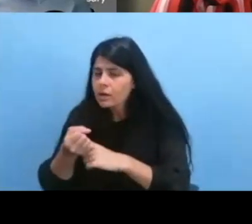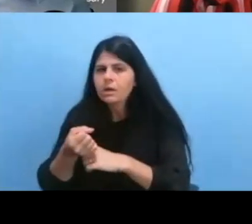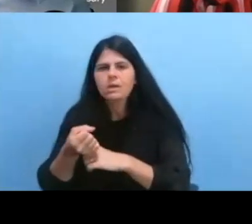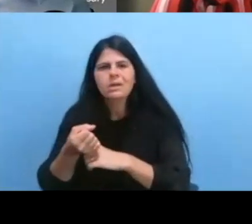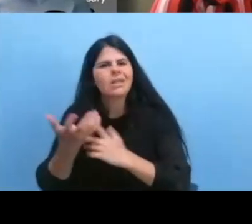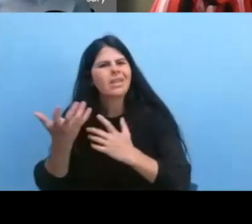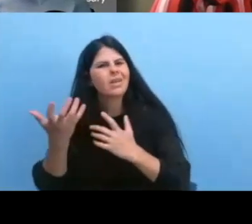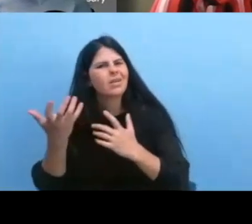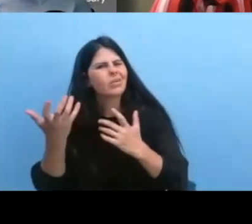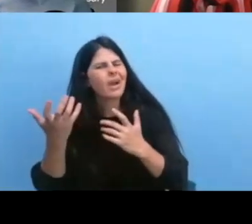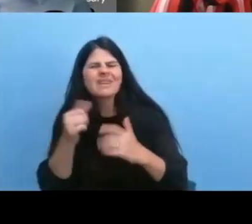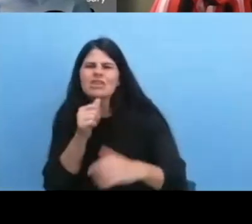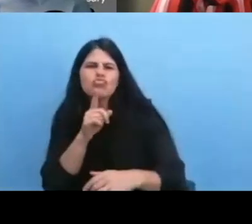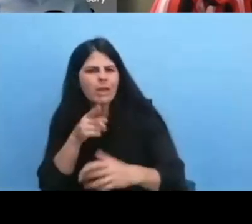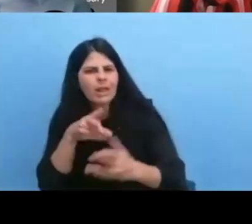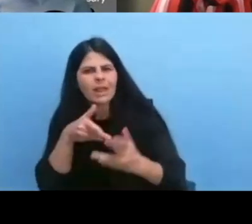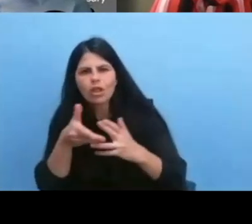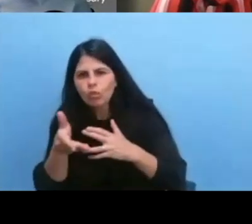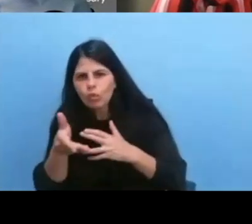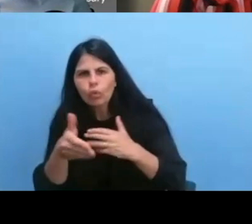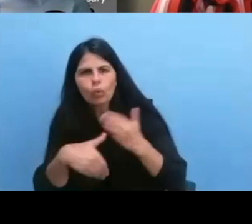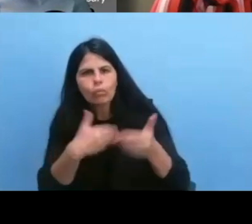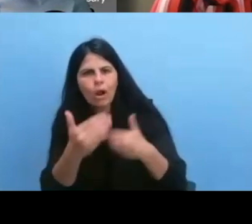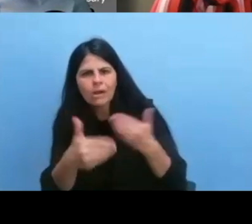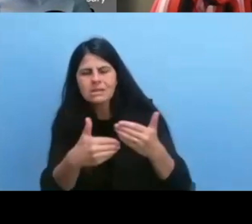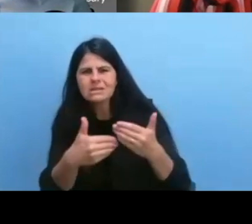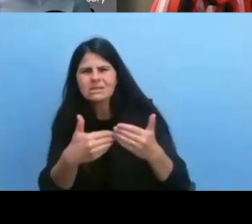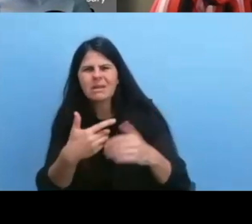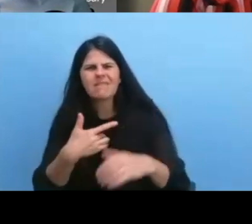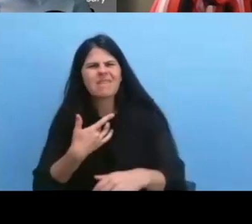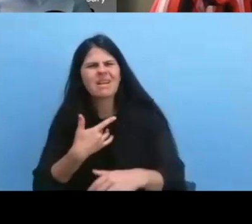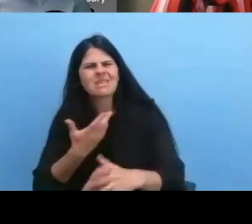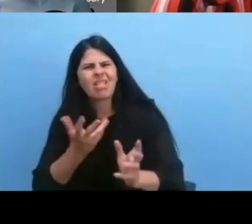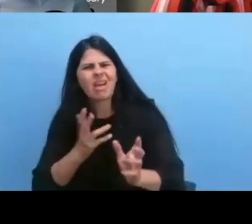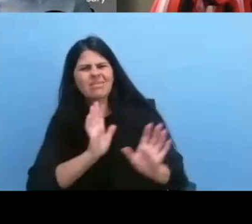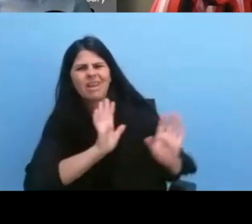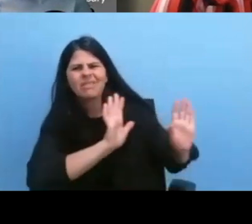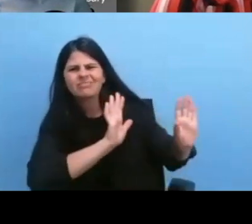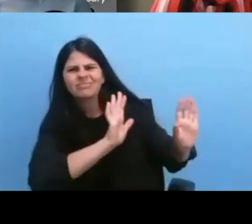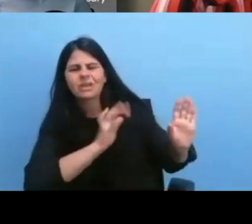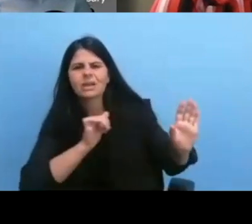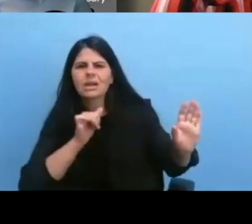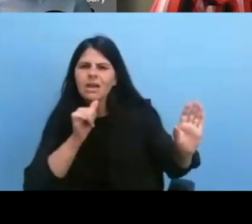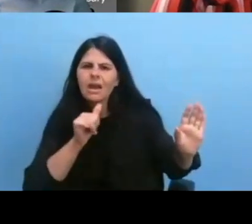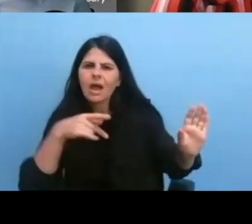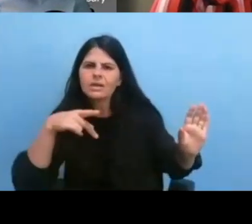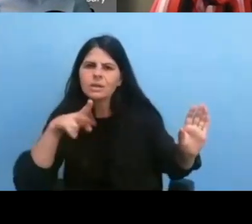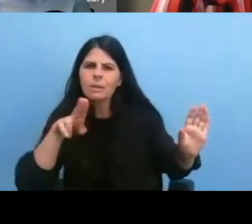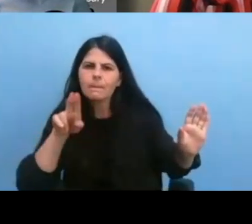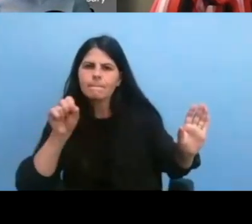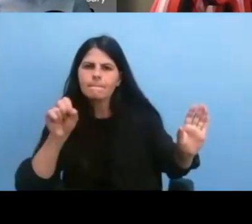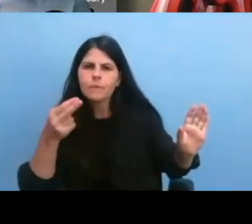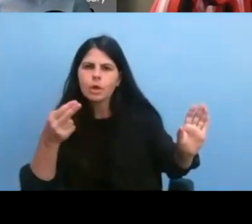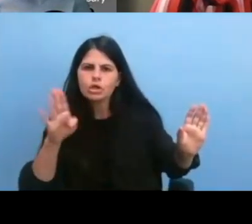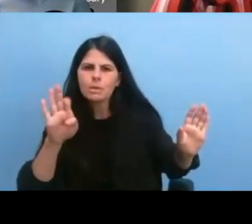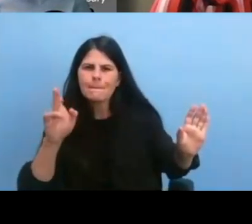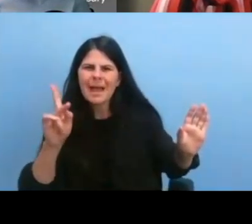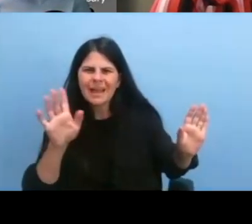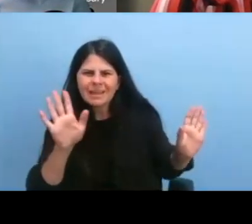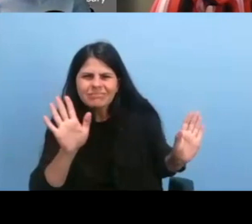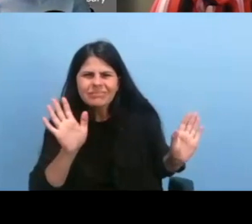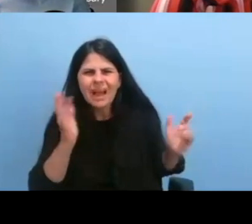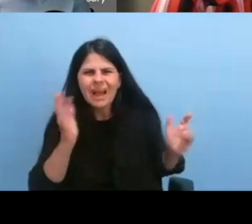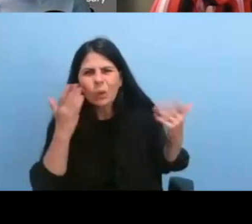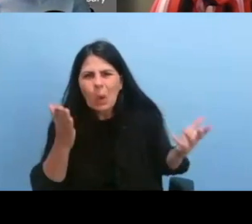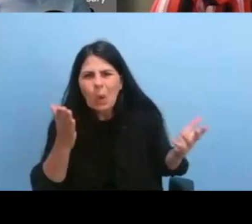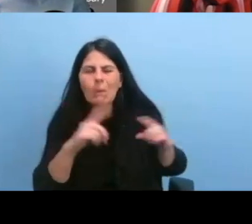since I never went through the process, but there was a lot of kind of hand waving and not a lot of encouragement. And I just decided,